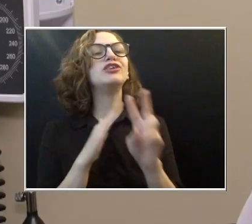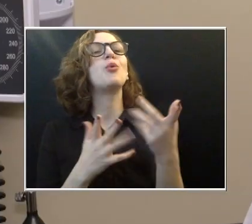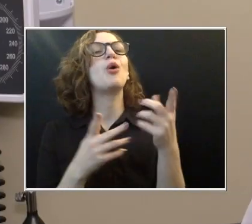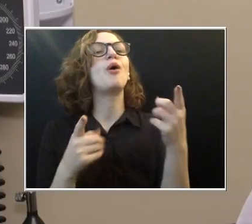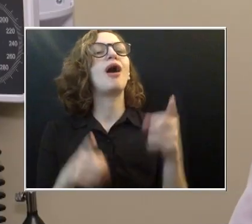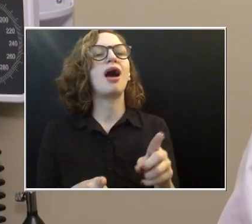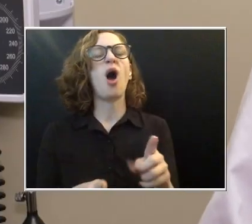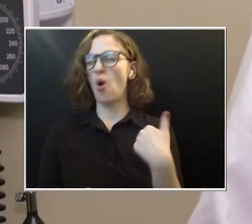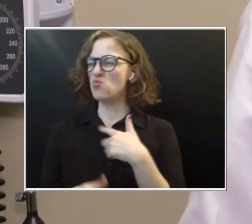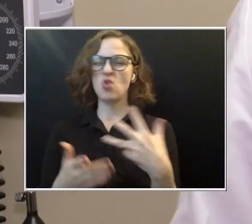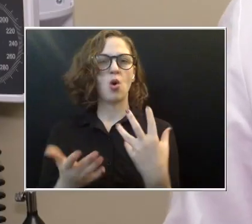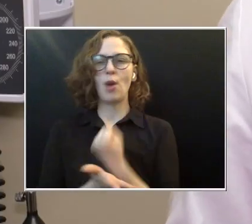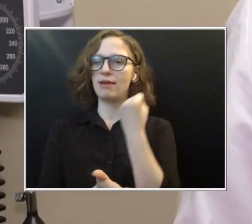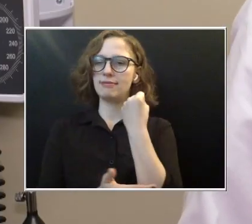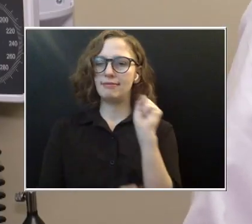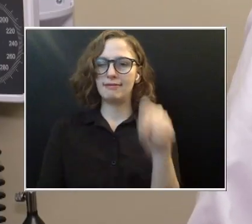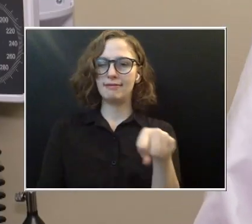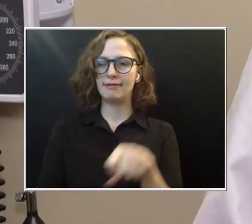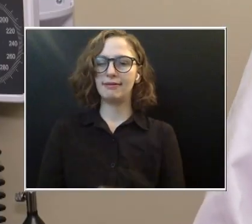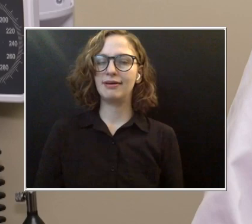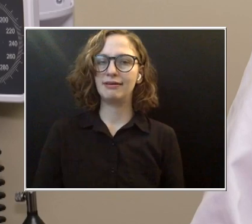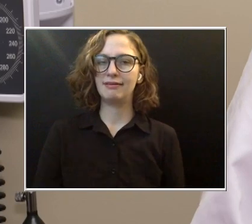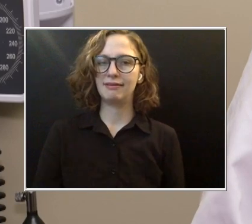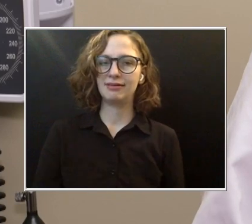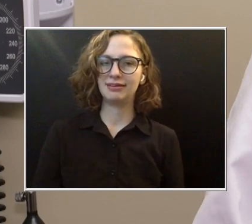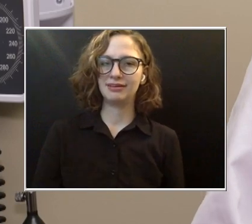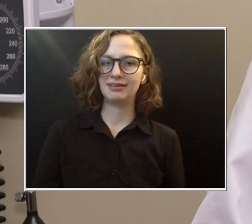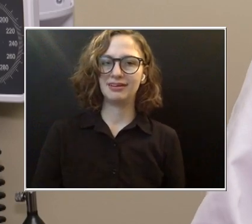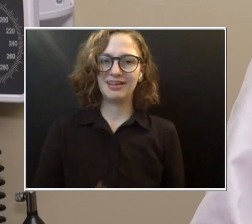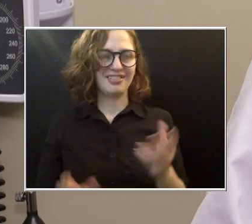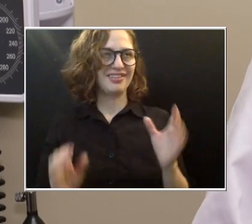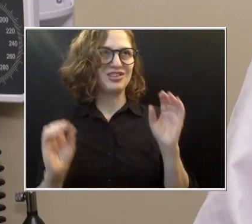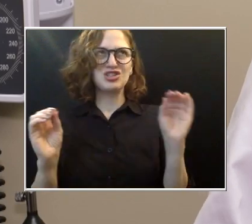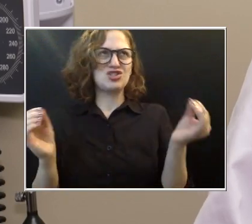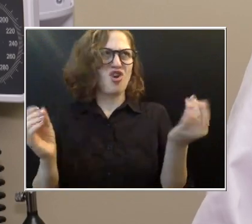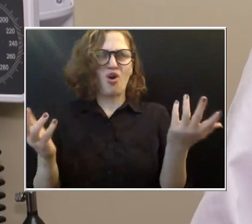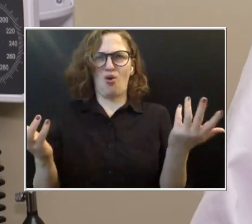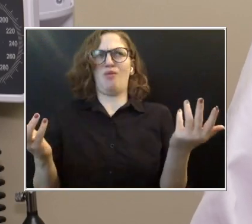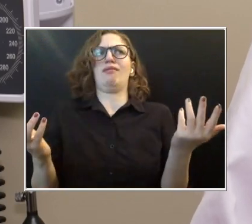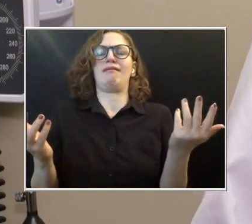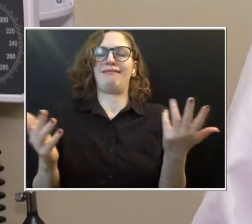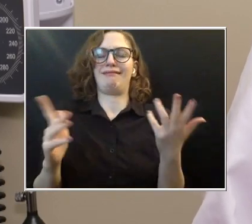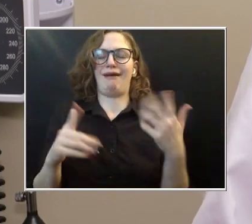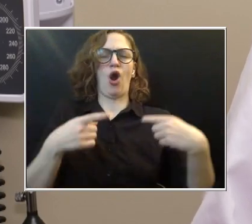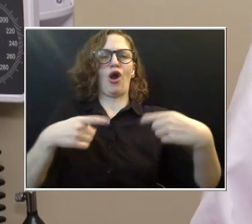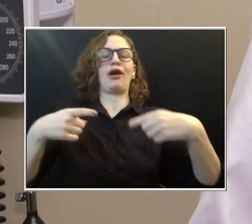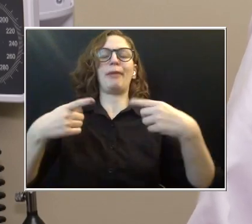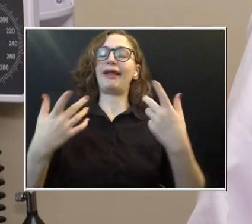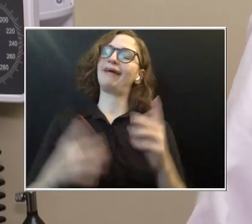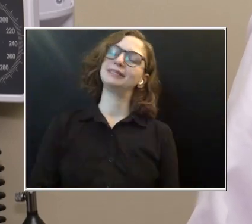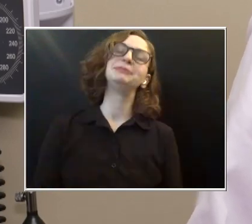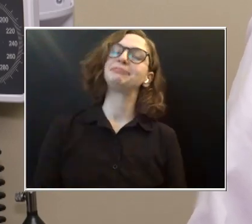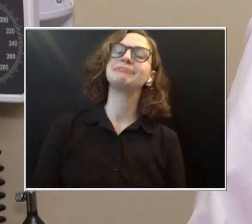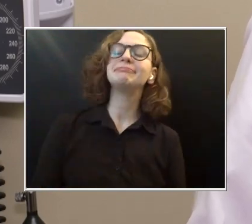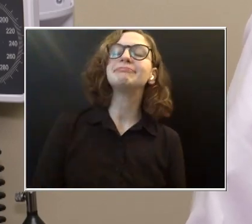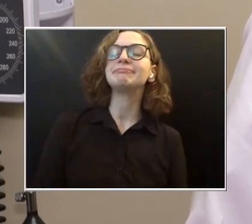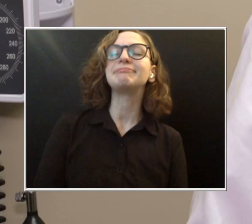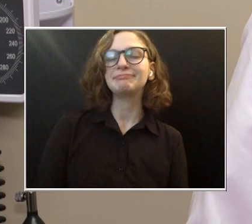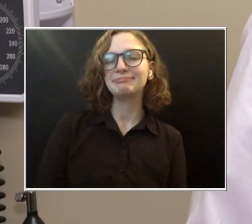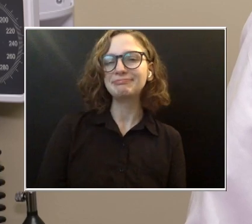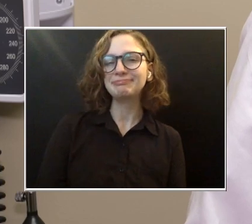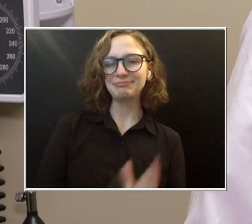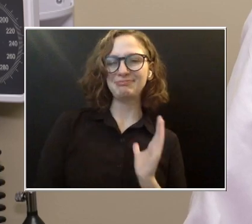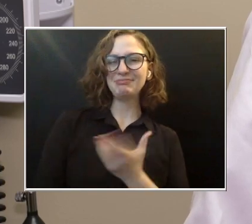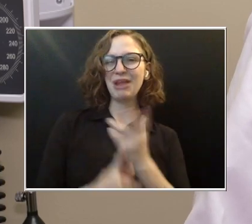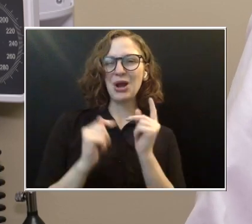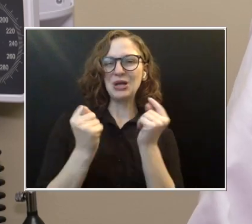Yeah, I don't know if there's really no other way to say it. I think this team has really turned